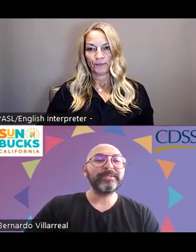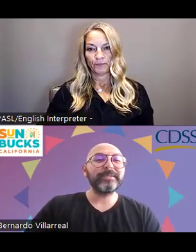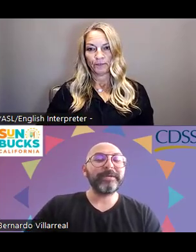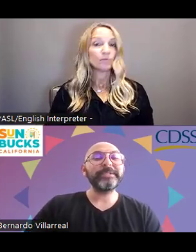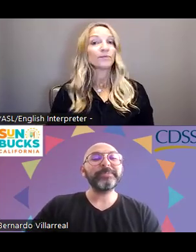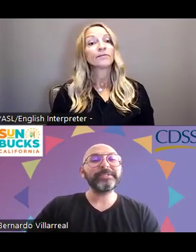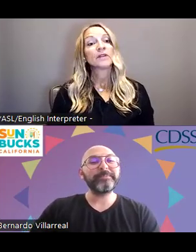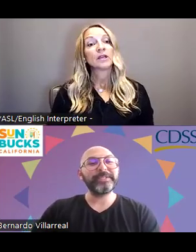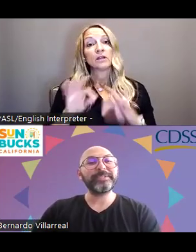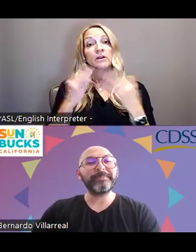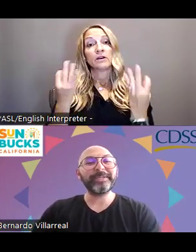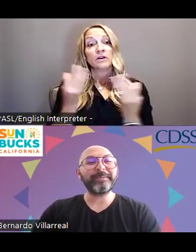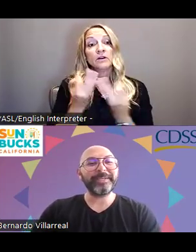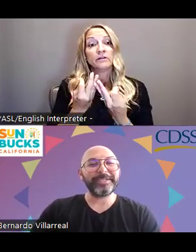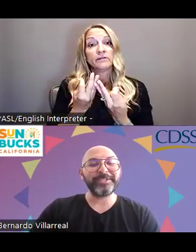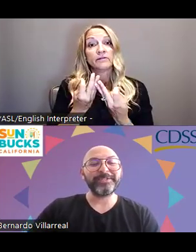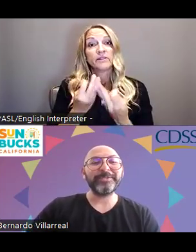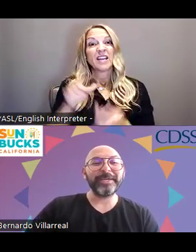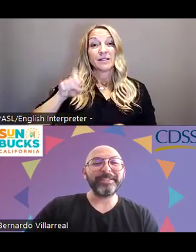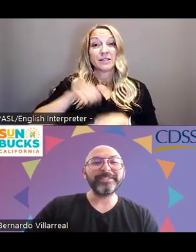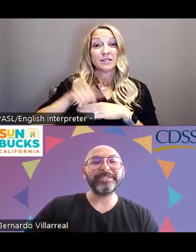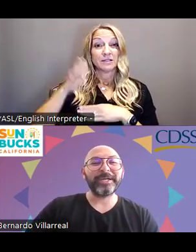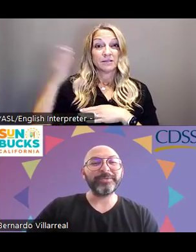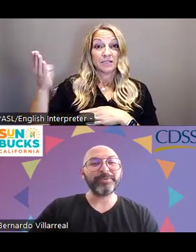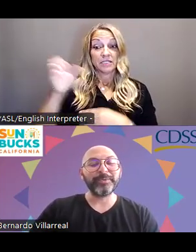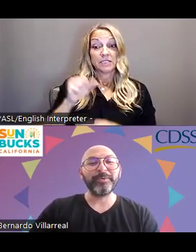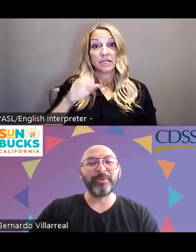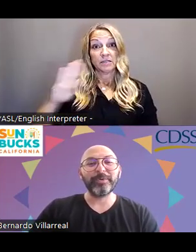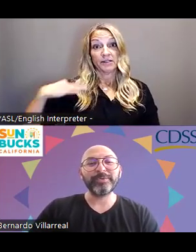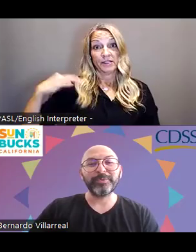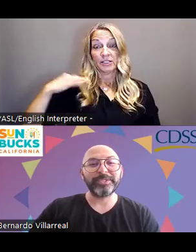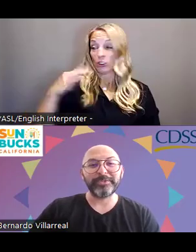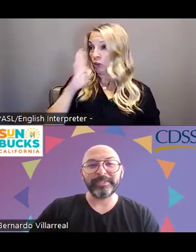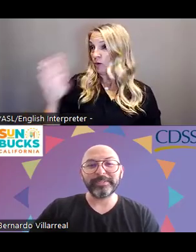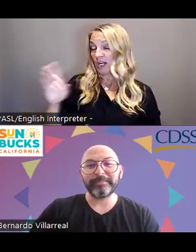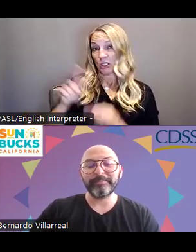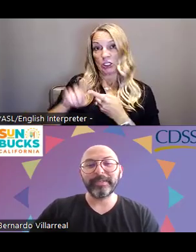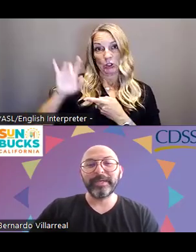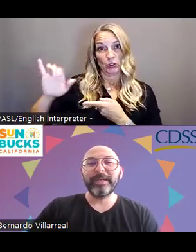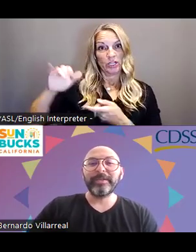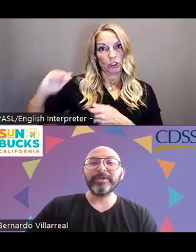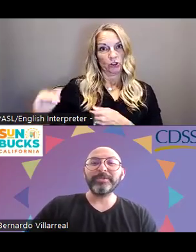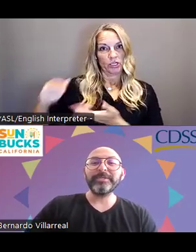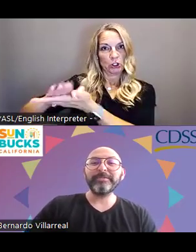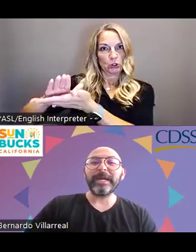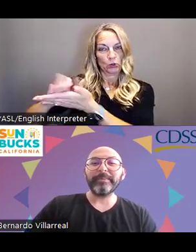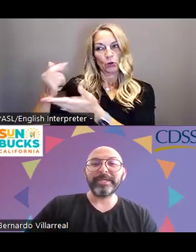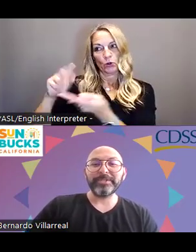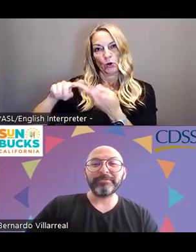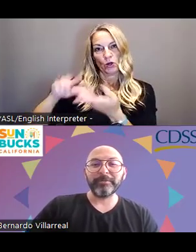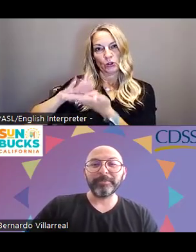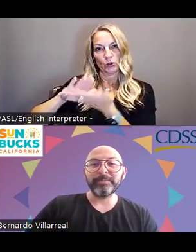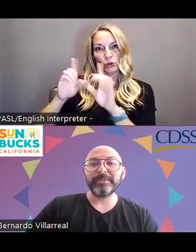Families must submit Sunbucks applications directly to the child's school or school district. There are two